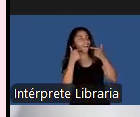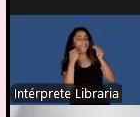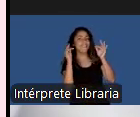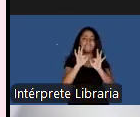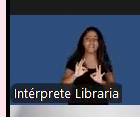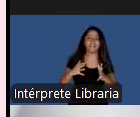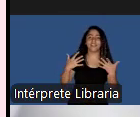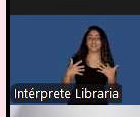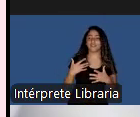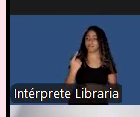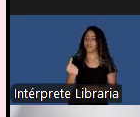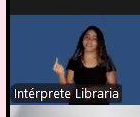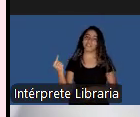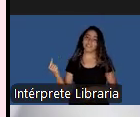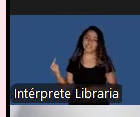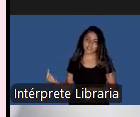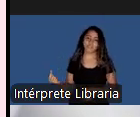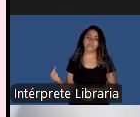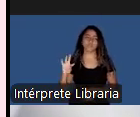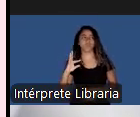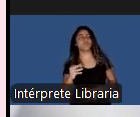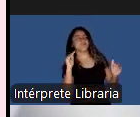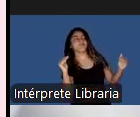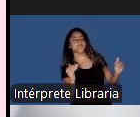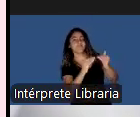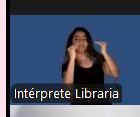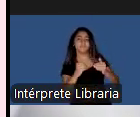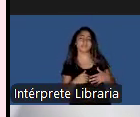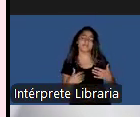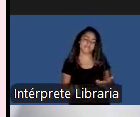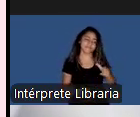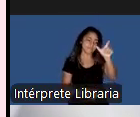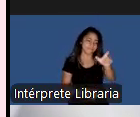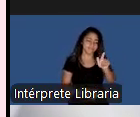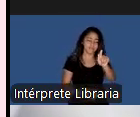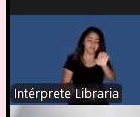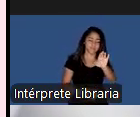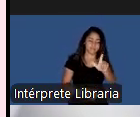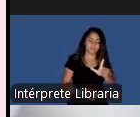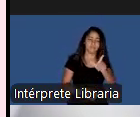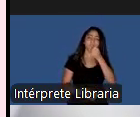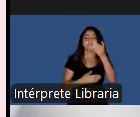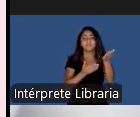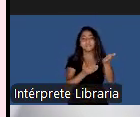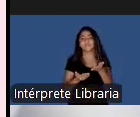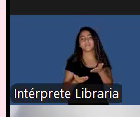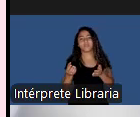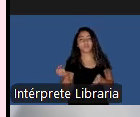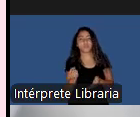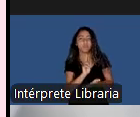faces when we made the announcement that that decision made sense for everyone. So welcome, Gabriel, to this